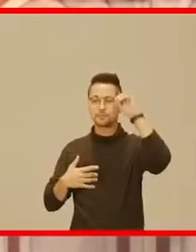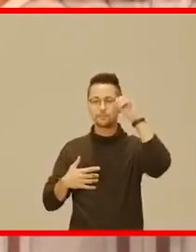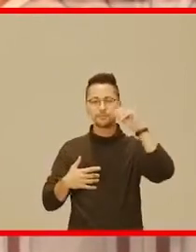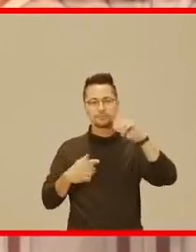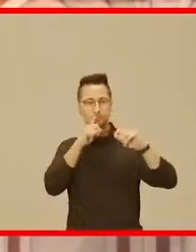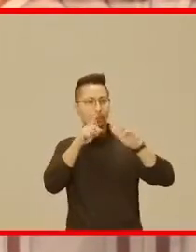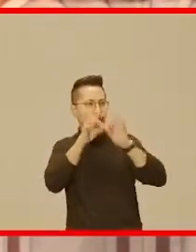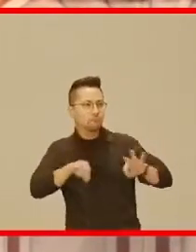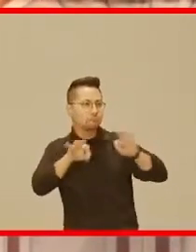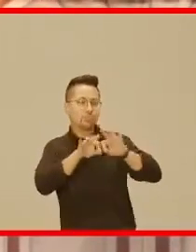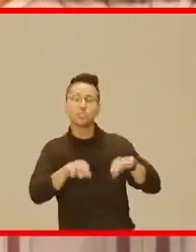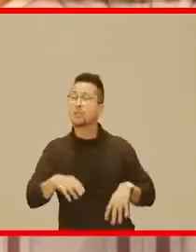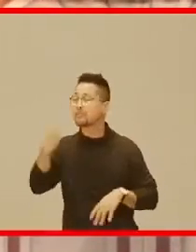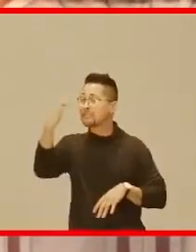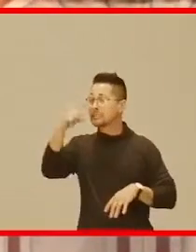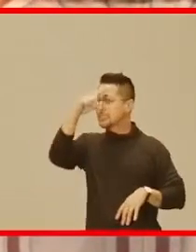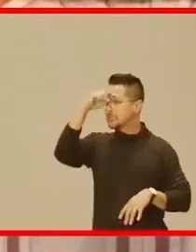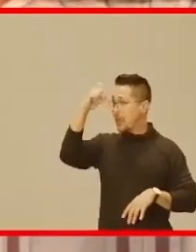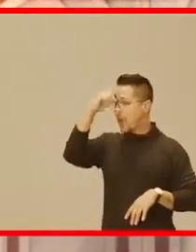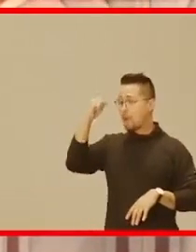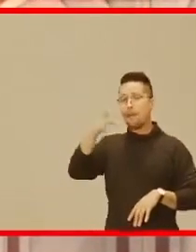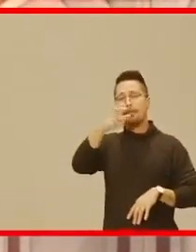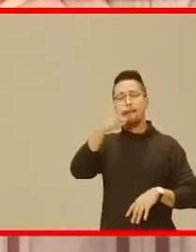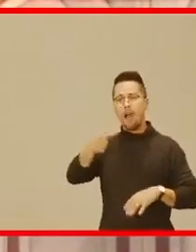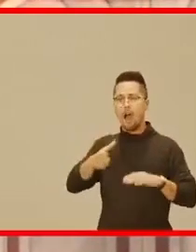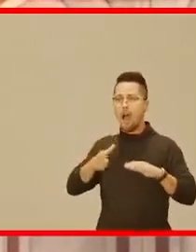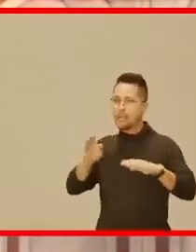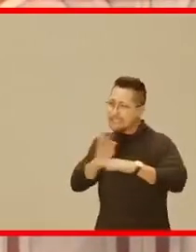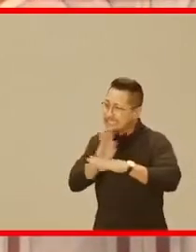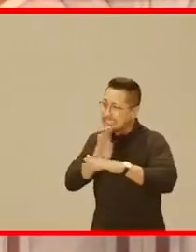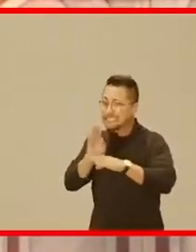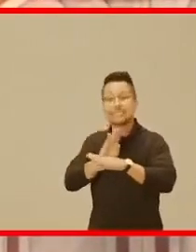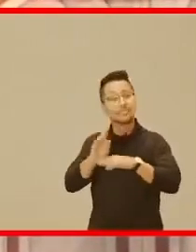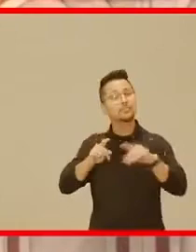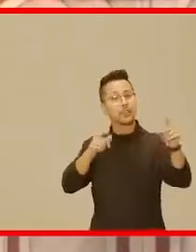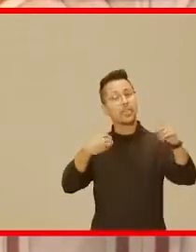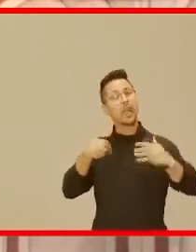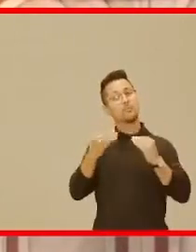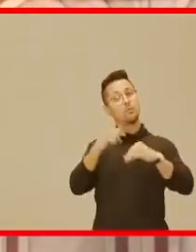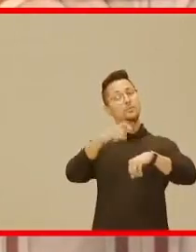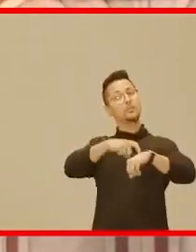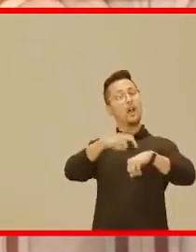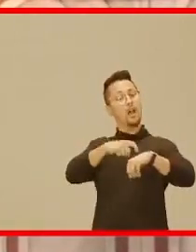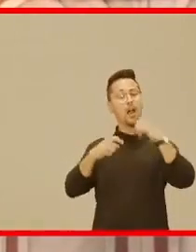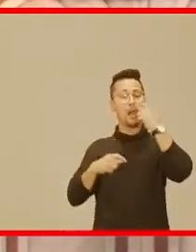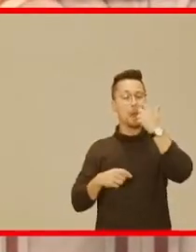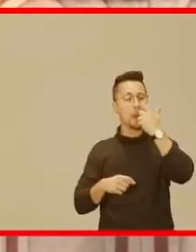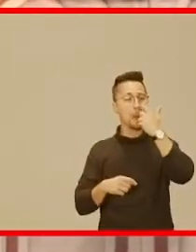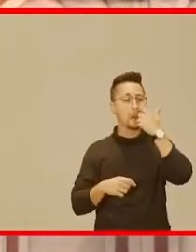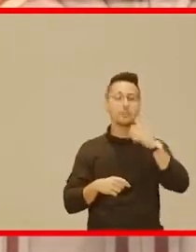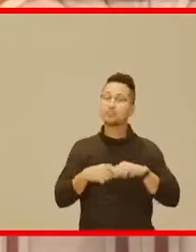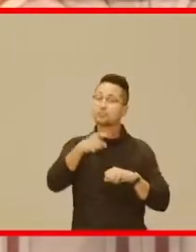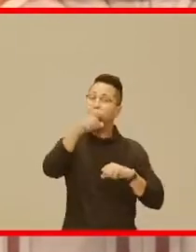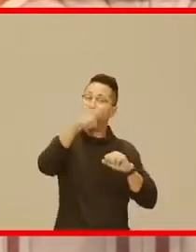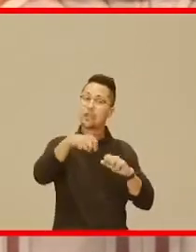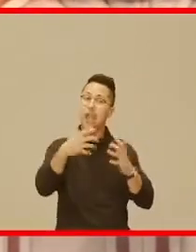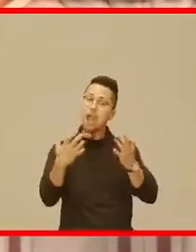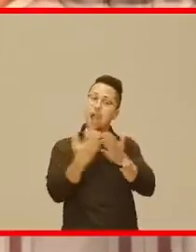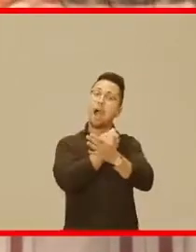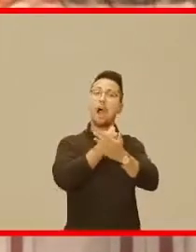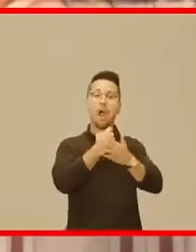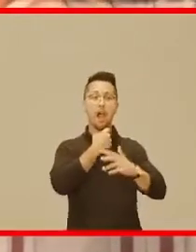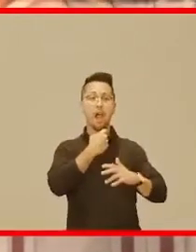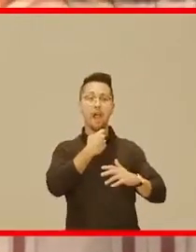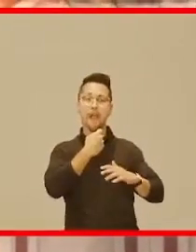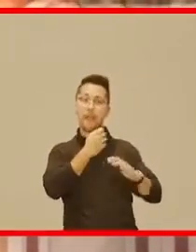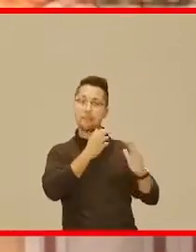little bit more time. So you can create that relationship now to use next legislative session if you want to go and lobby on Capitol Hill or